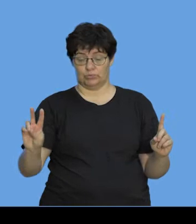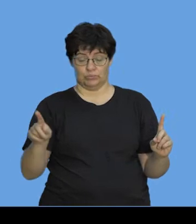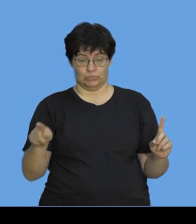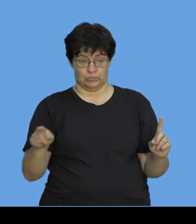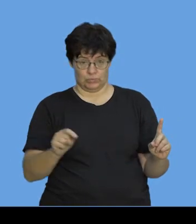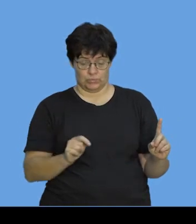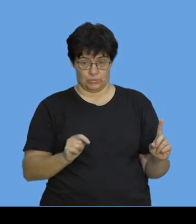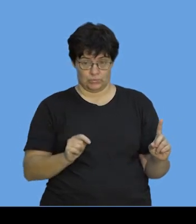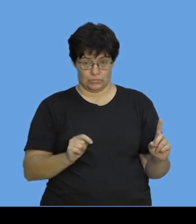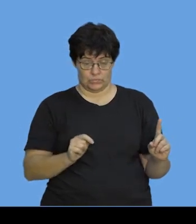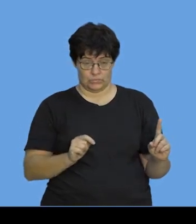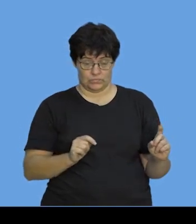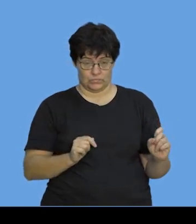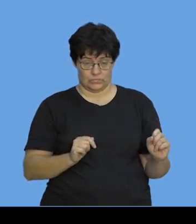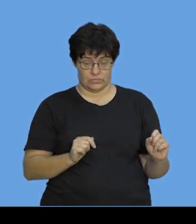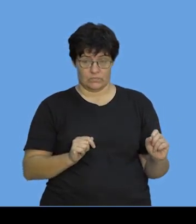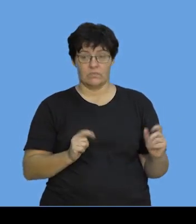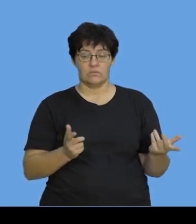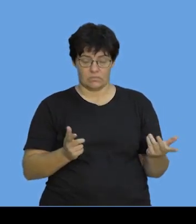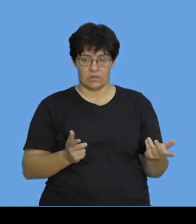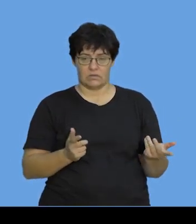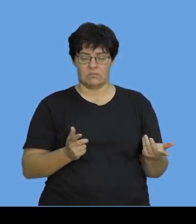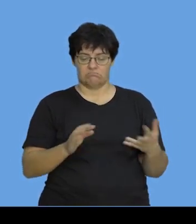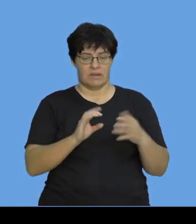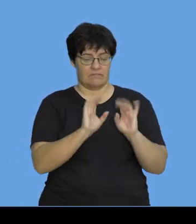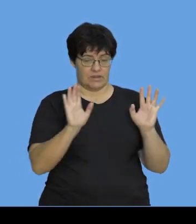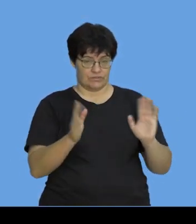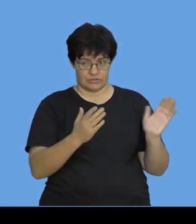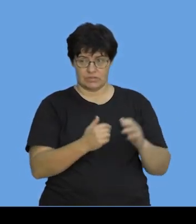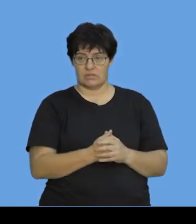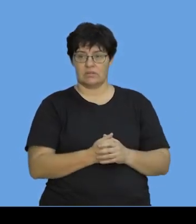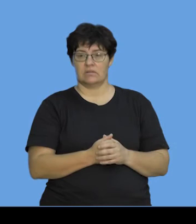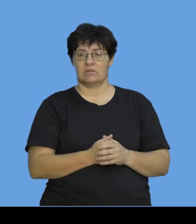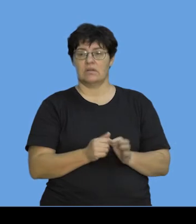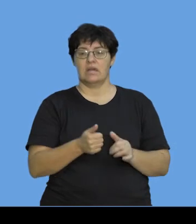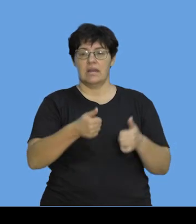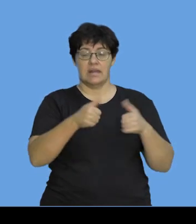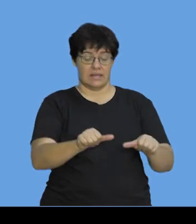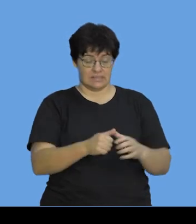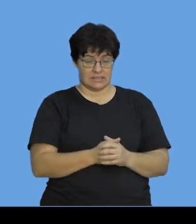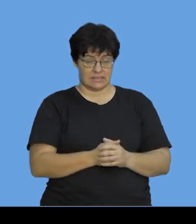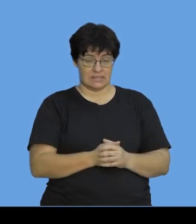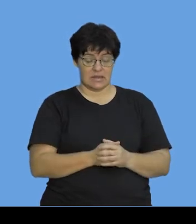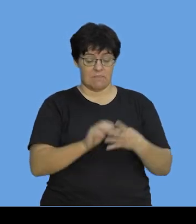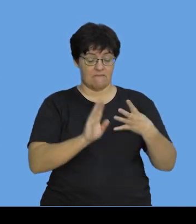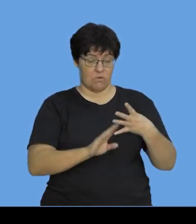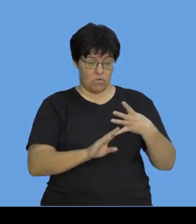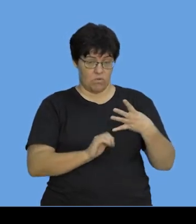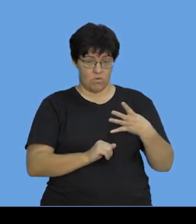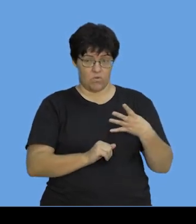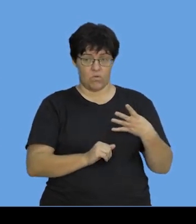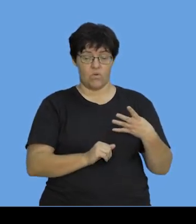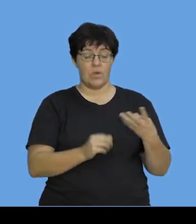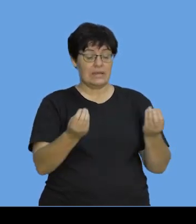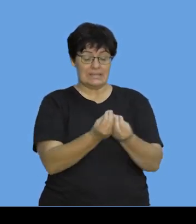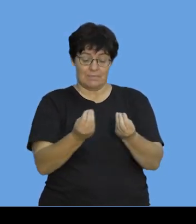moles of the iron. So that is straightforward. Okay, what is the next step after that? We want to calculate the mass of the substance,